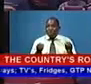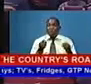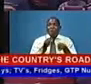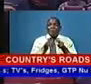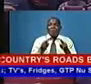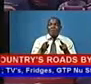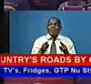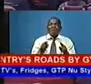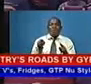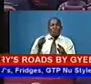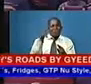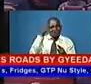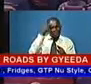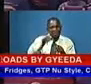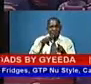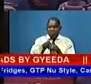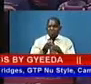cannot take dictation